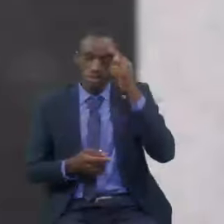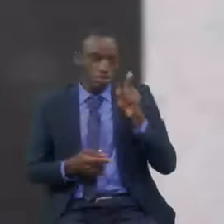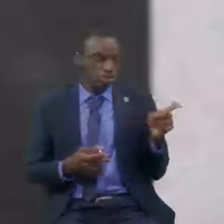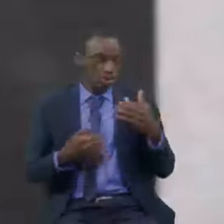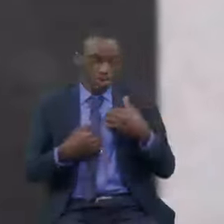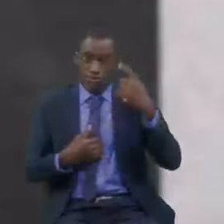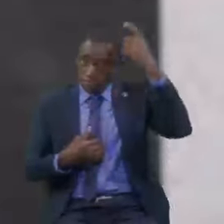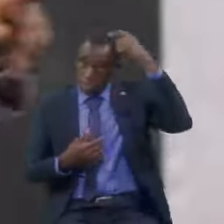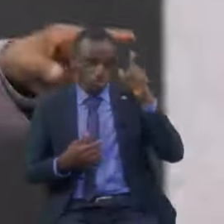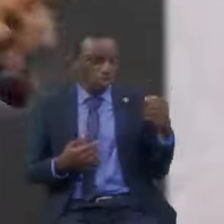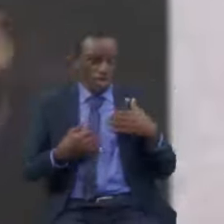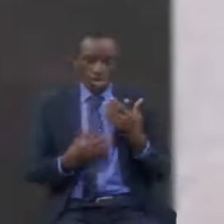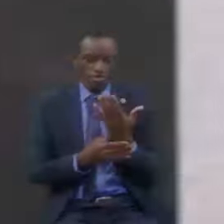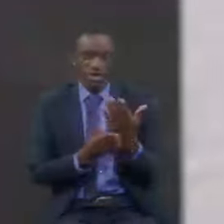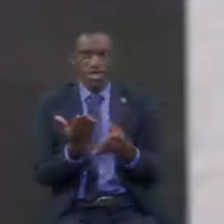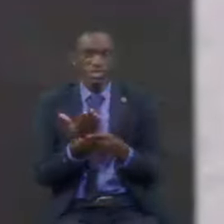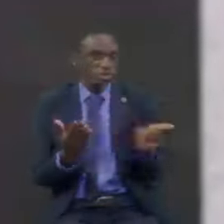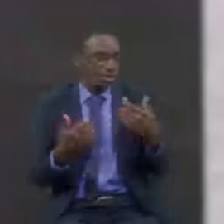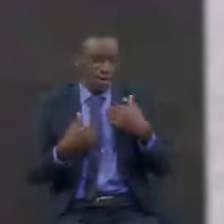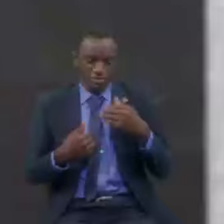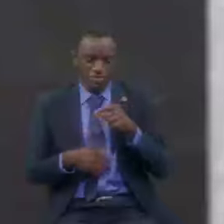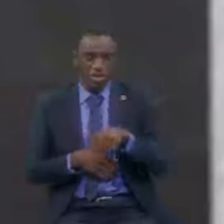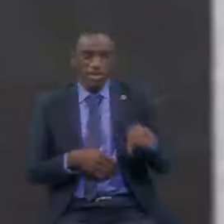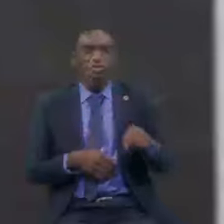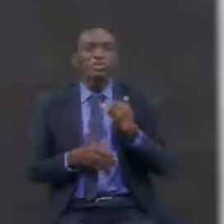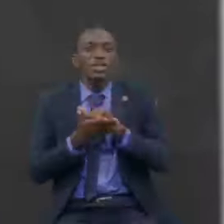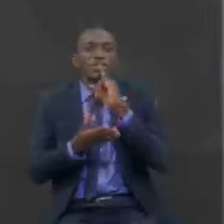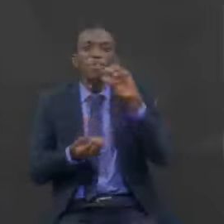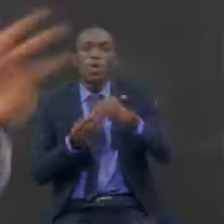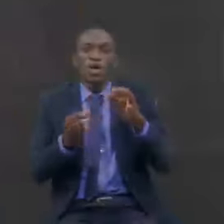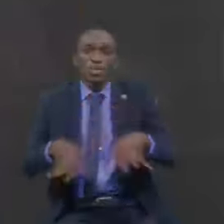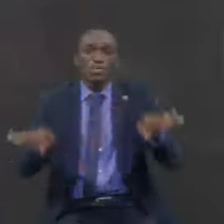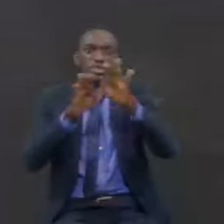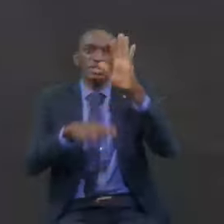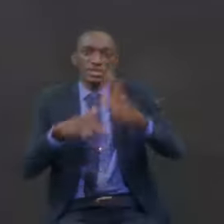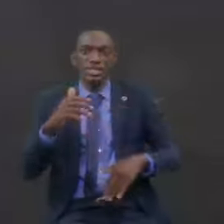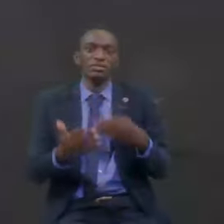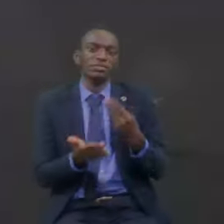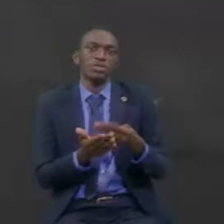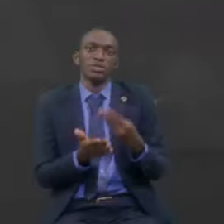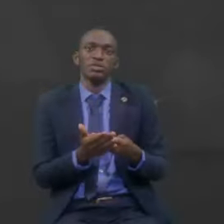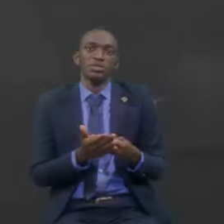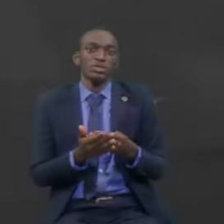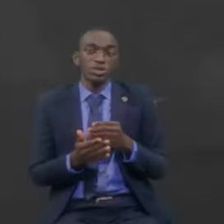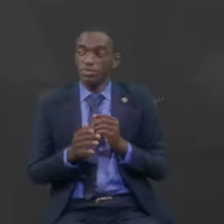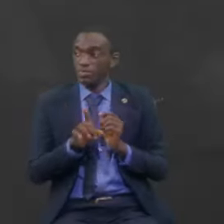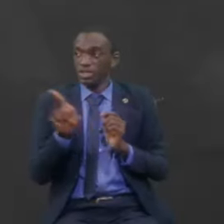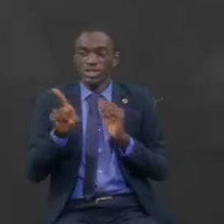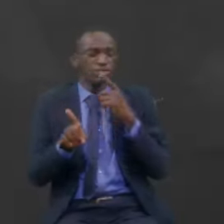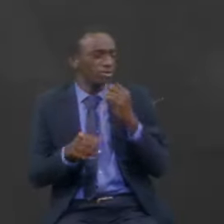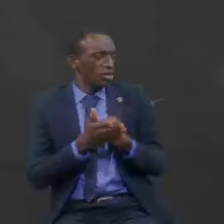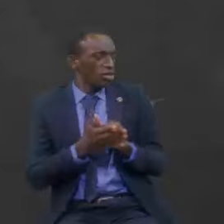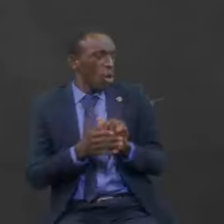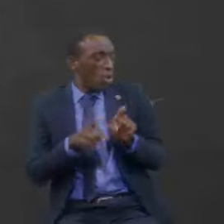more important than the silver and the gold. That's why he said, but such as I have, give I unto